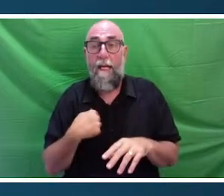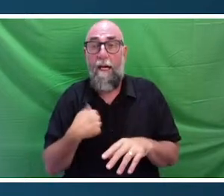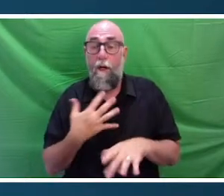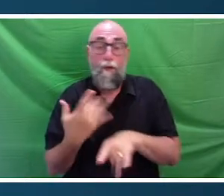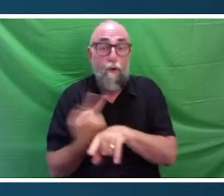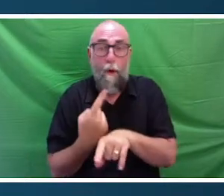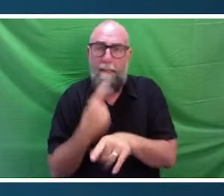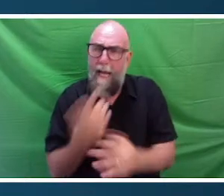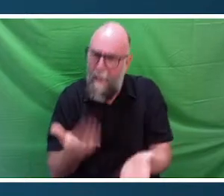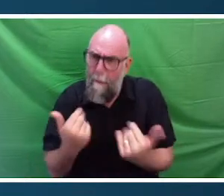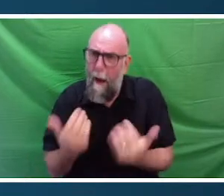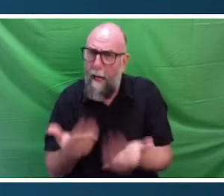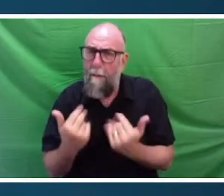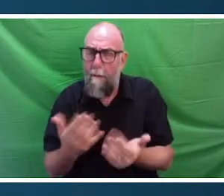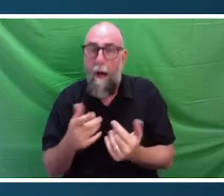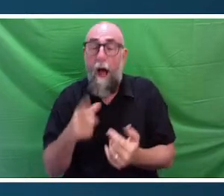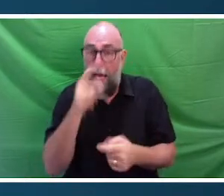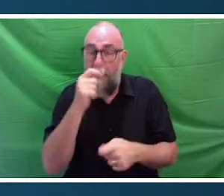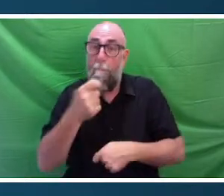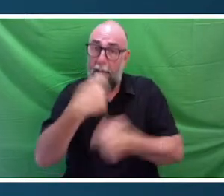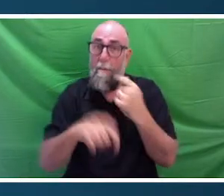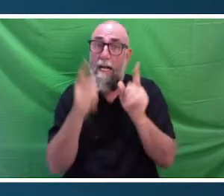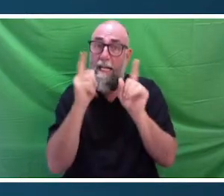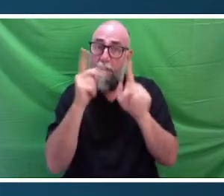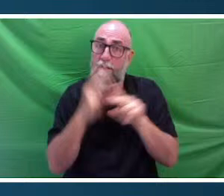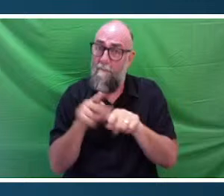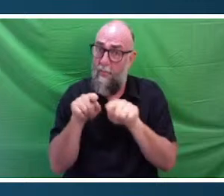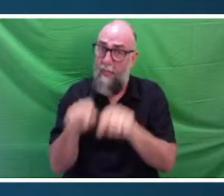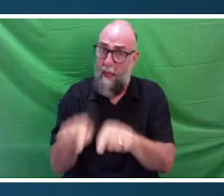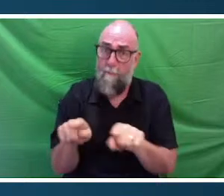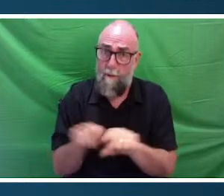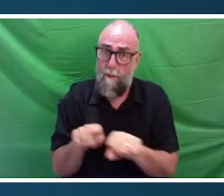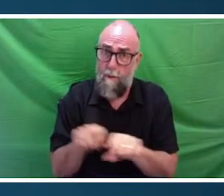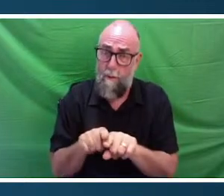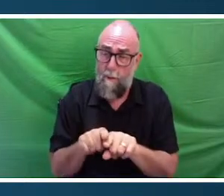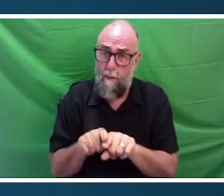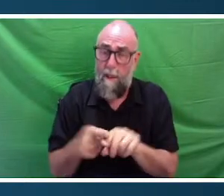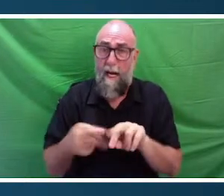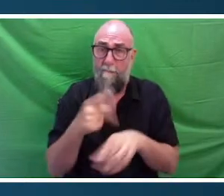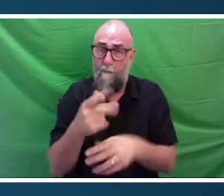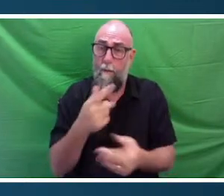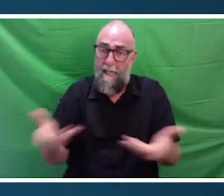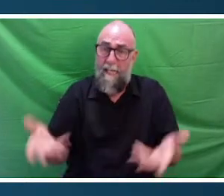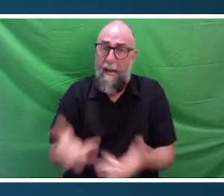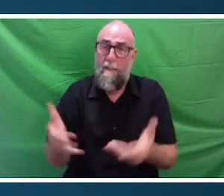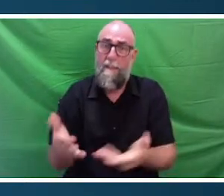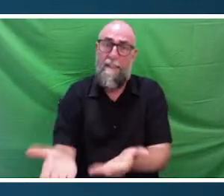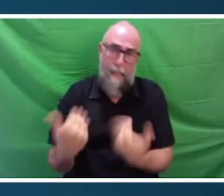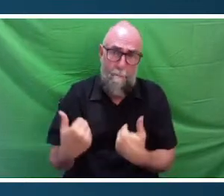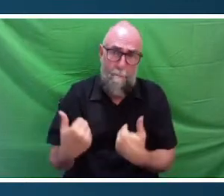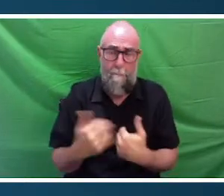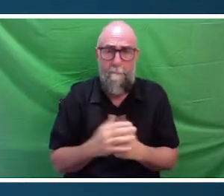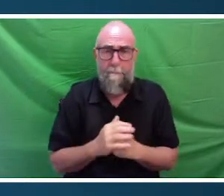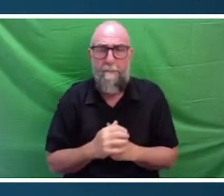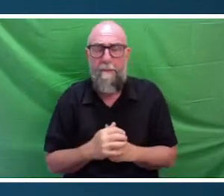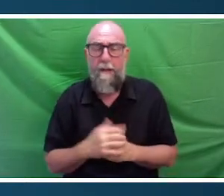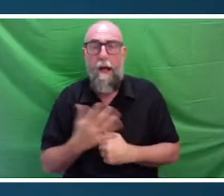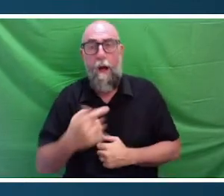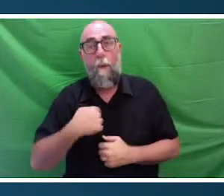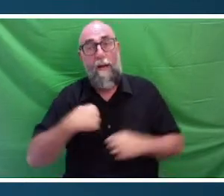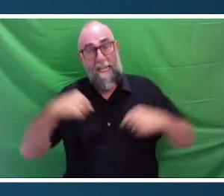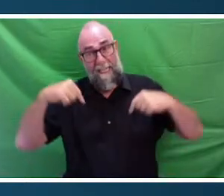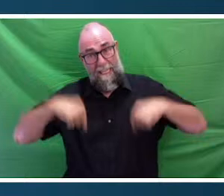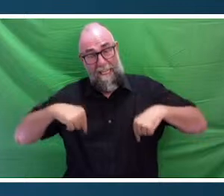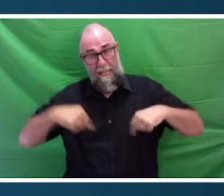an understanding of the context and working with local actors is extremely critical. Now, we in the humanitarian